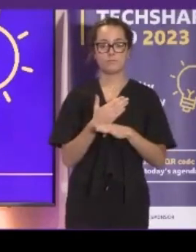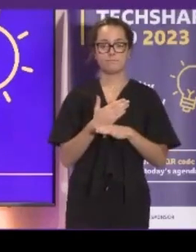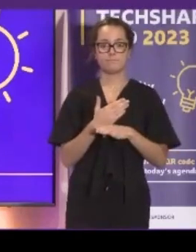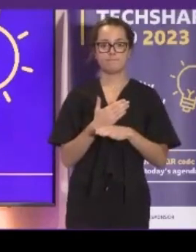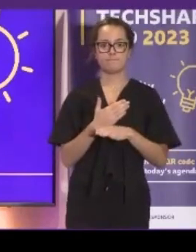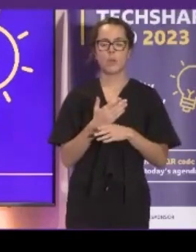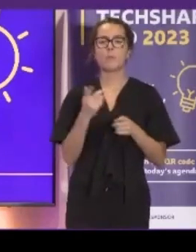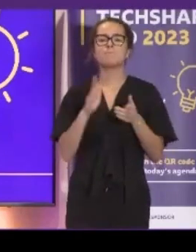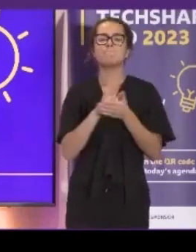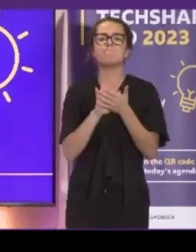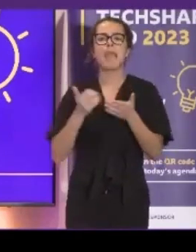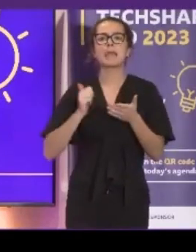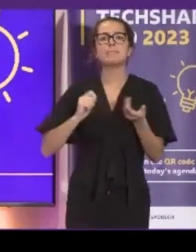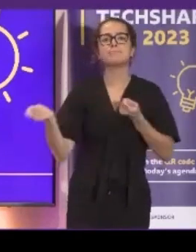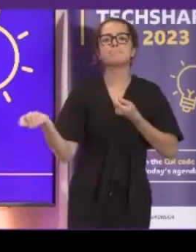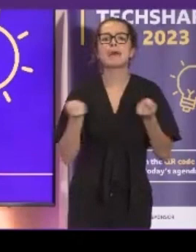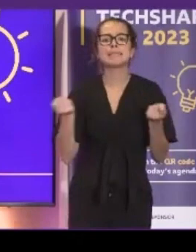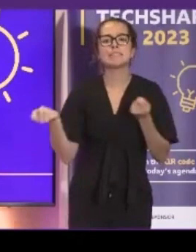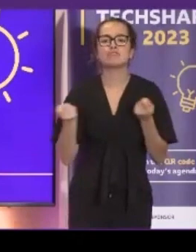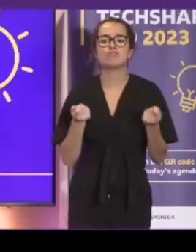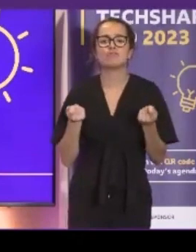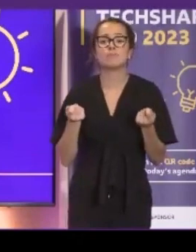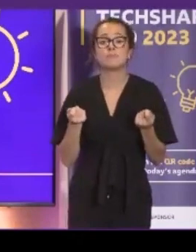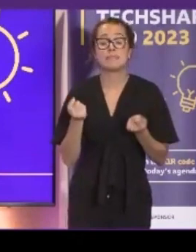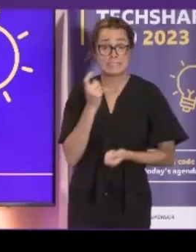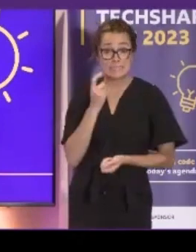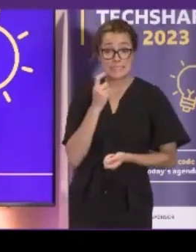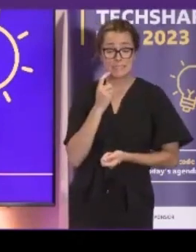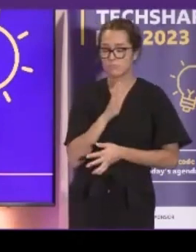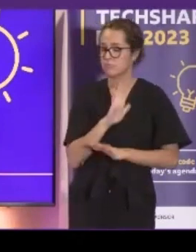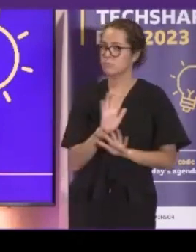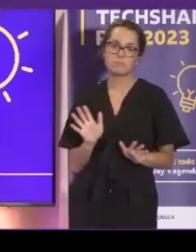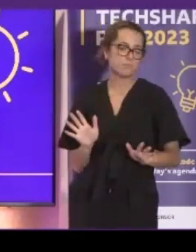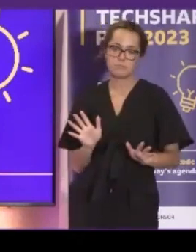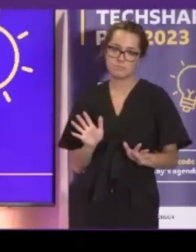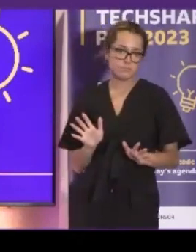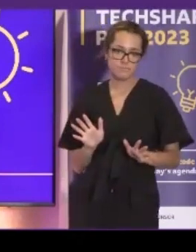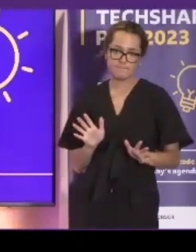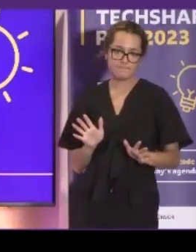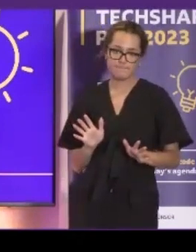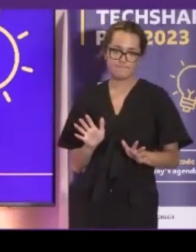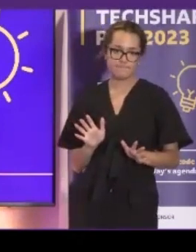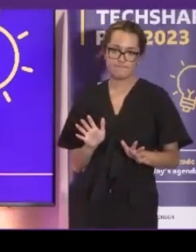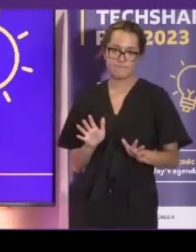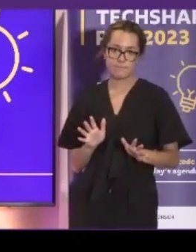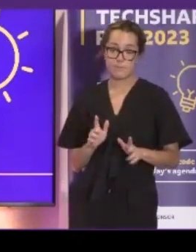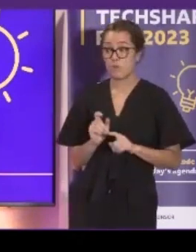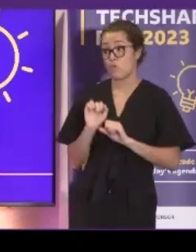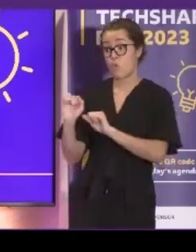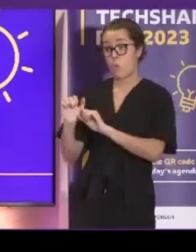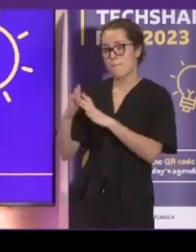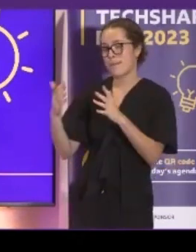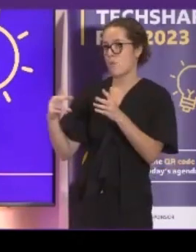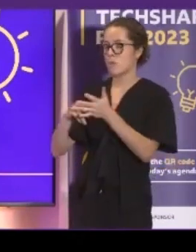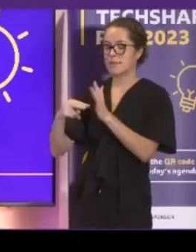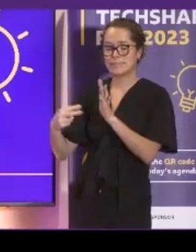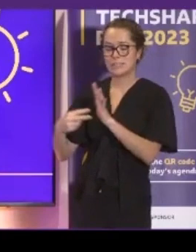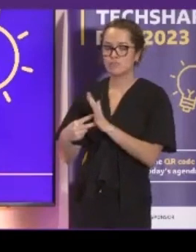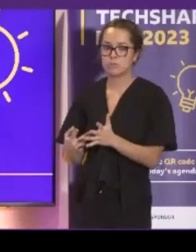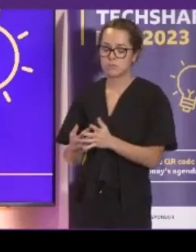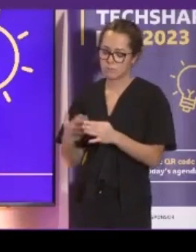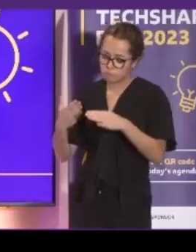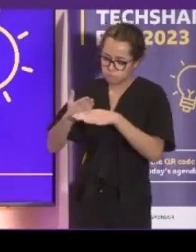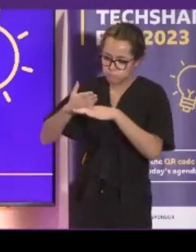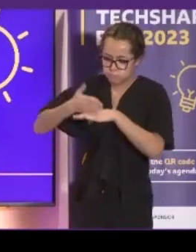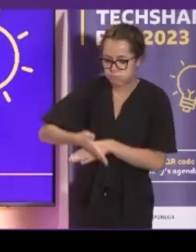those expectations. I won't lie, it's not been an easy journey. We're certainly a big organisation for us. We've done a lot of work, which I think is